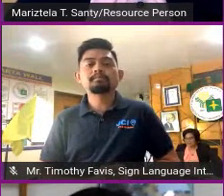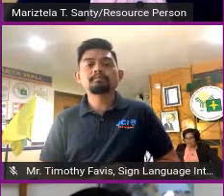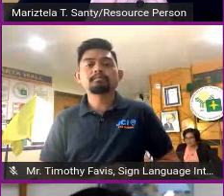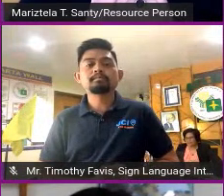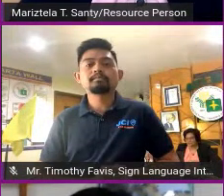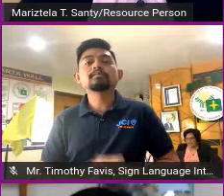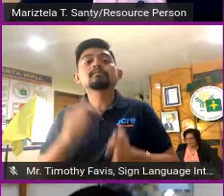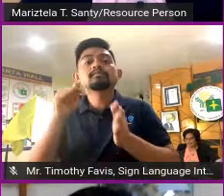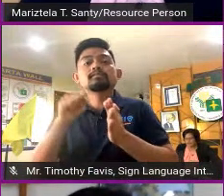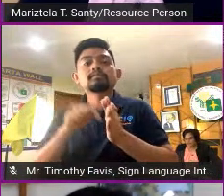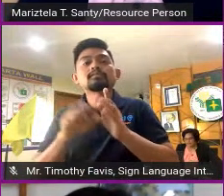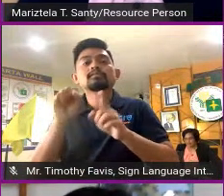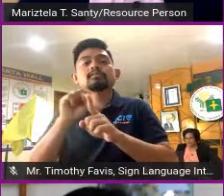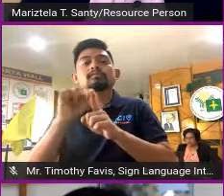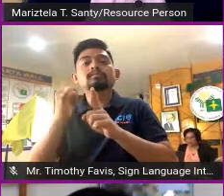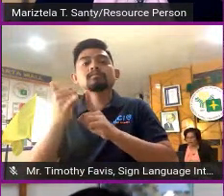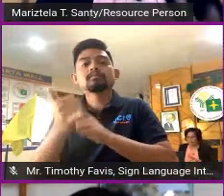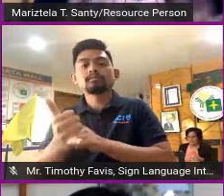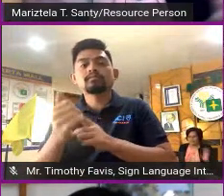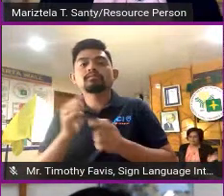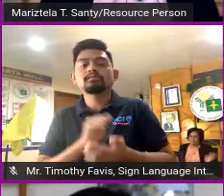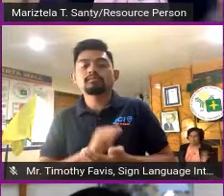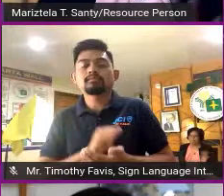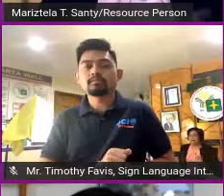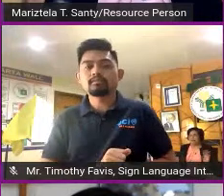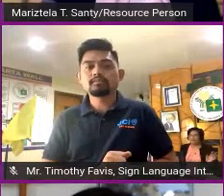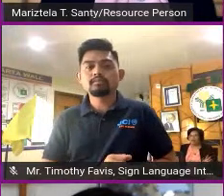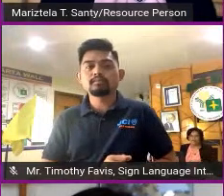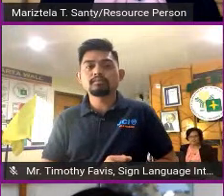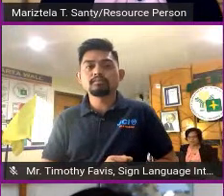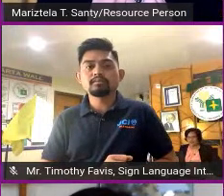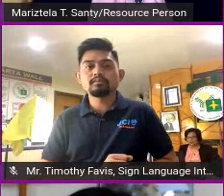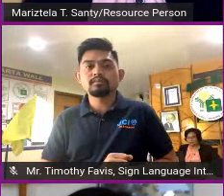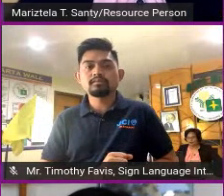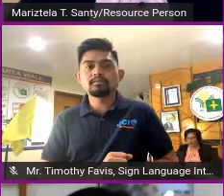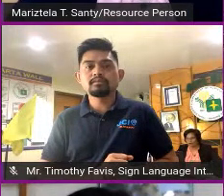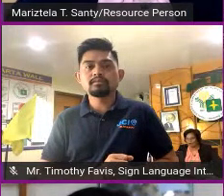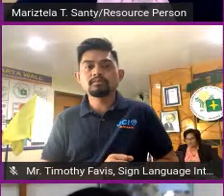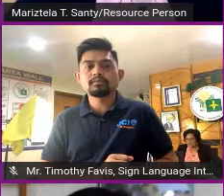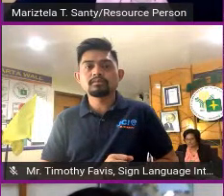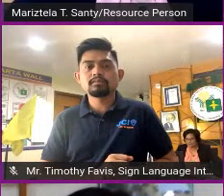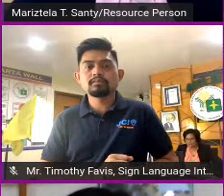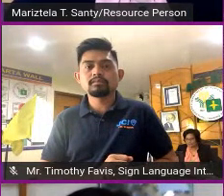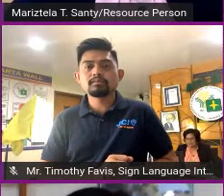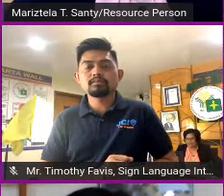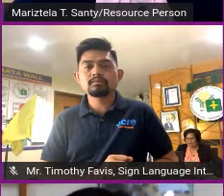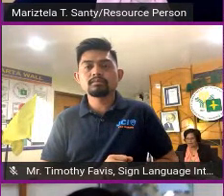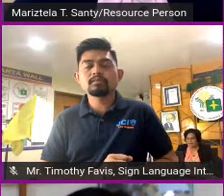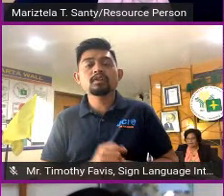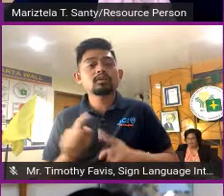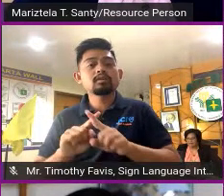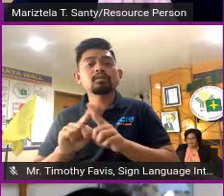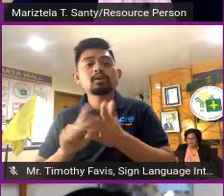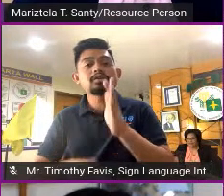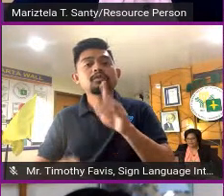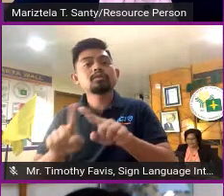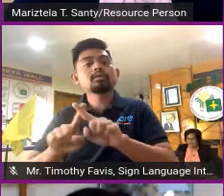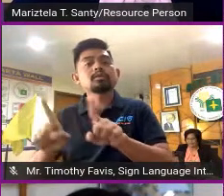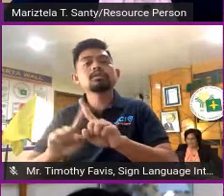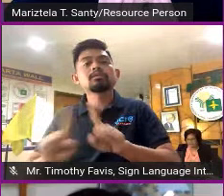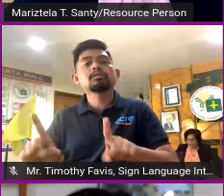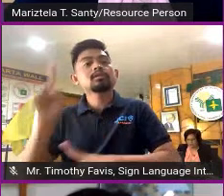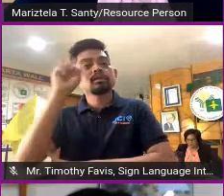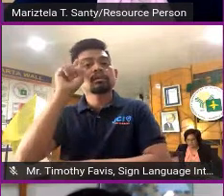It differs in societies and times. Ito po ang mas explanation ko, ano ang difference ng